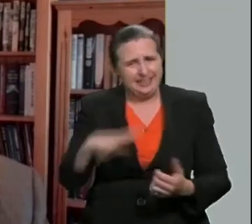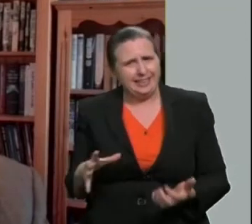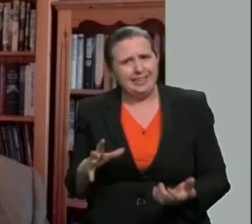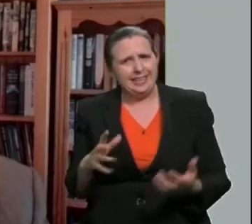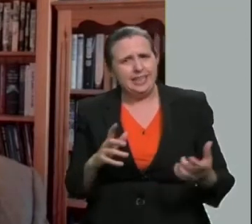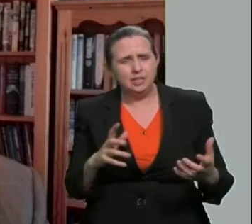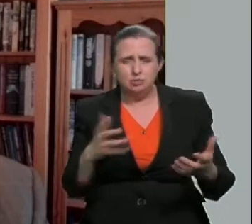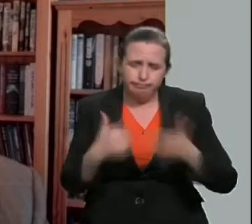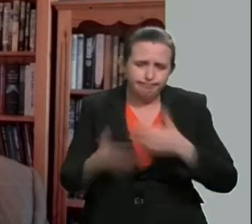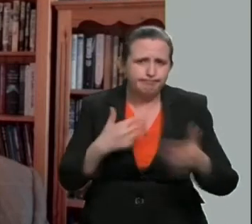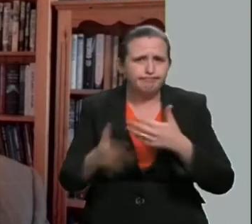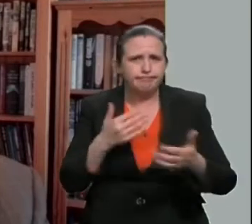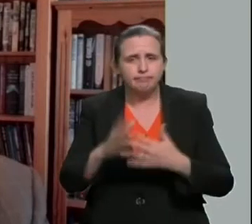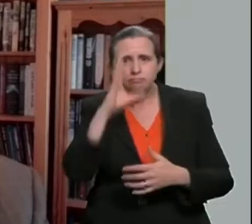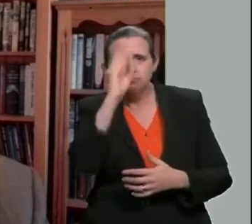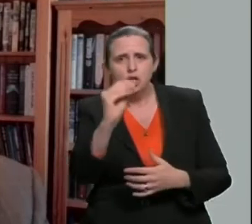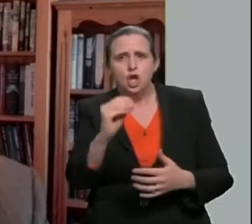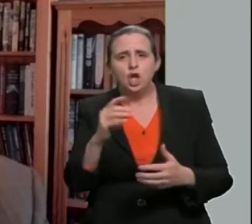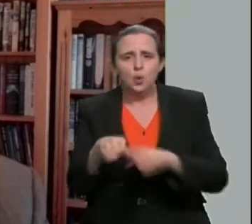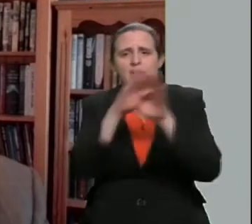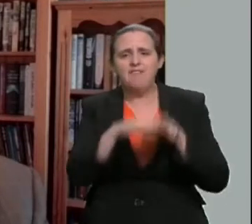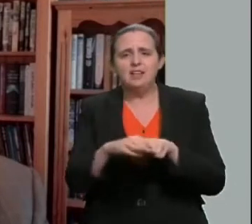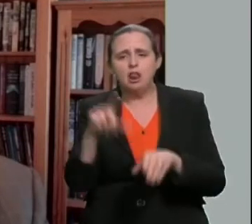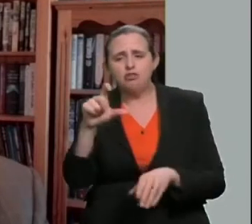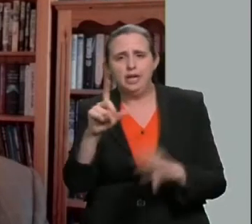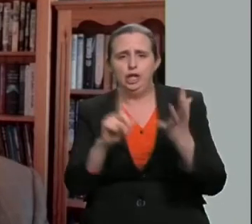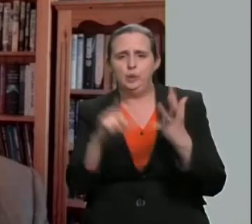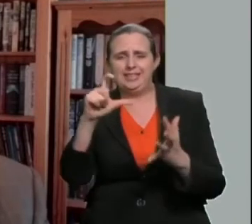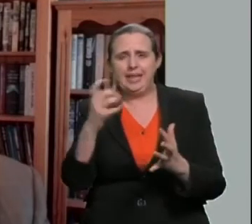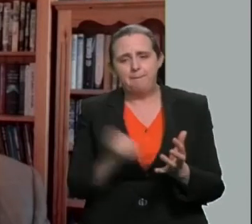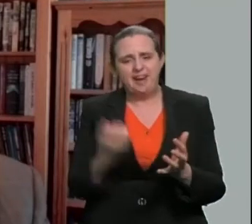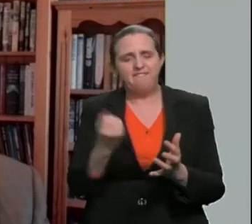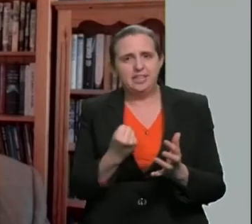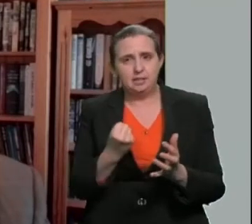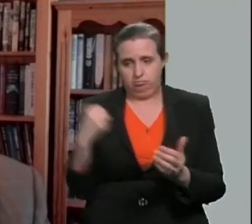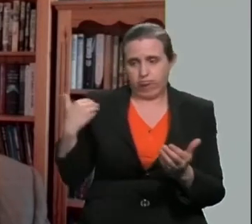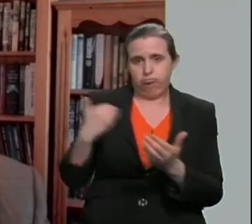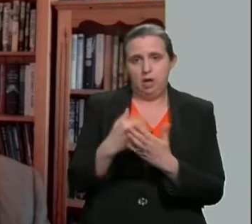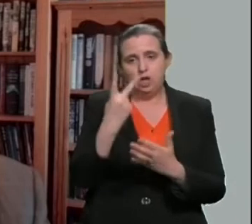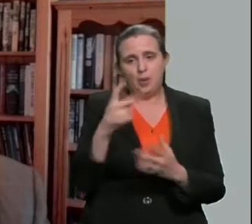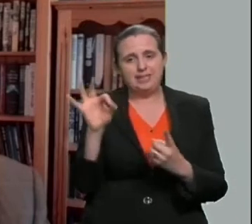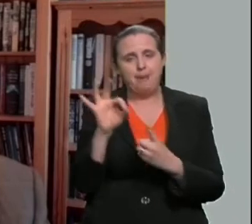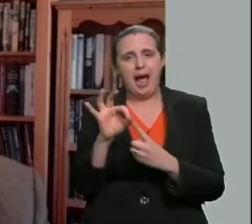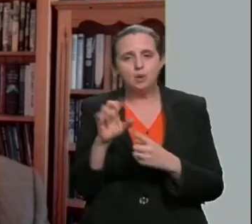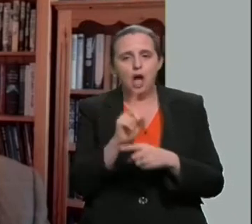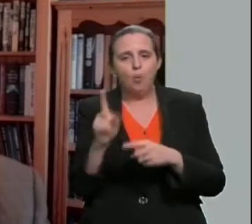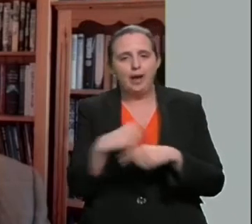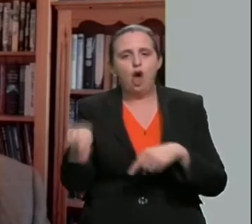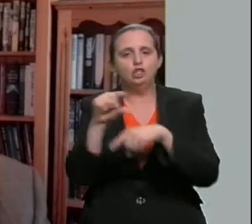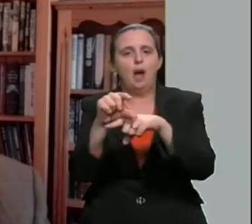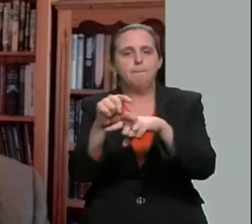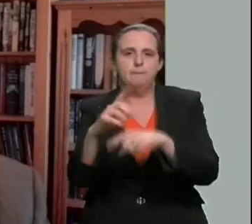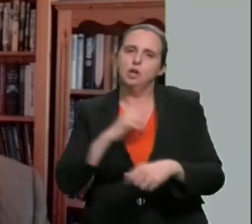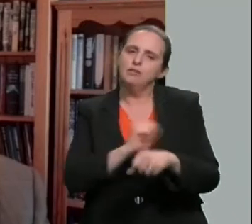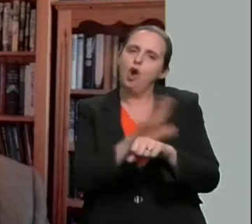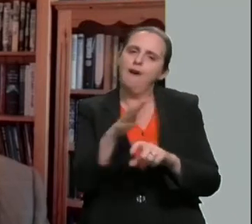uplift to universal credit permanent and by extending it to legacy benefits. The Tory government's been stalling on this for months. Will the